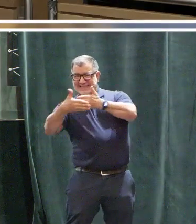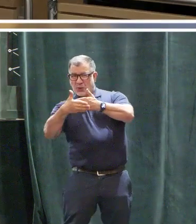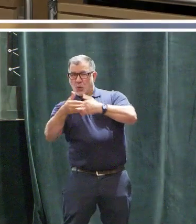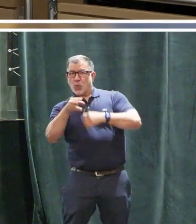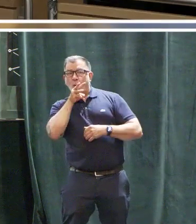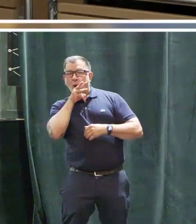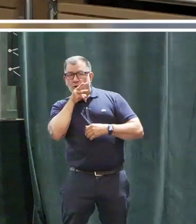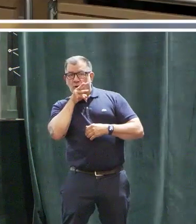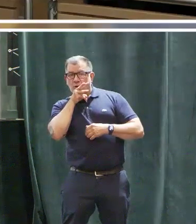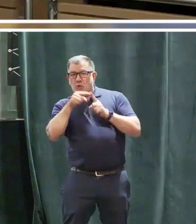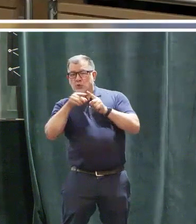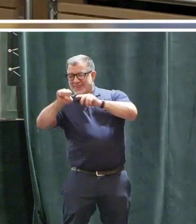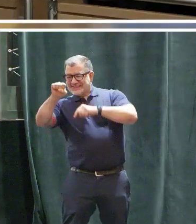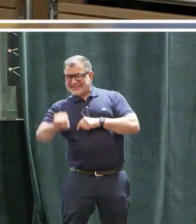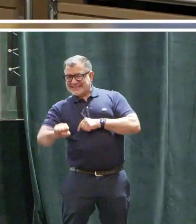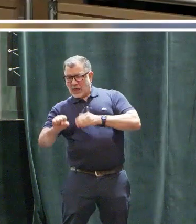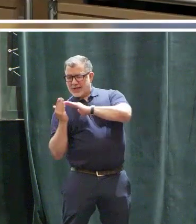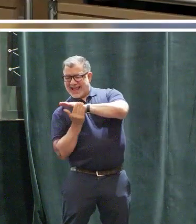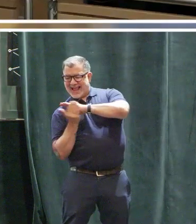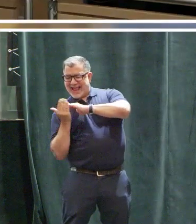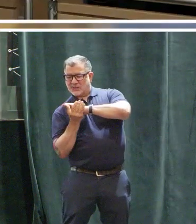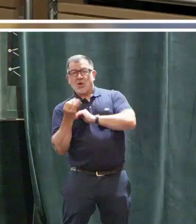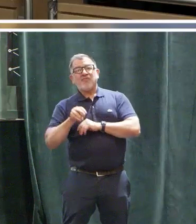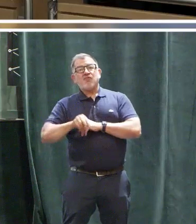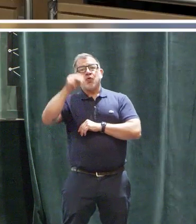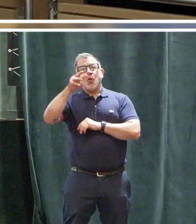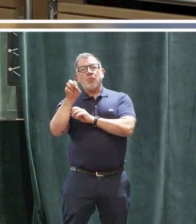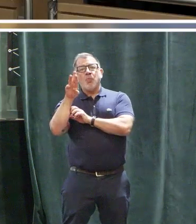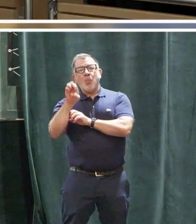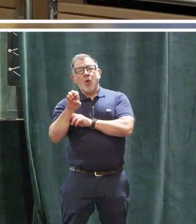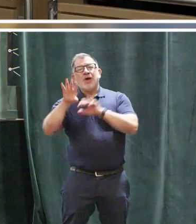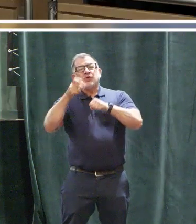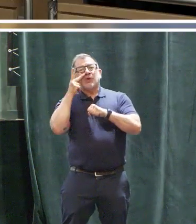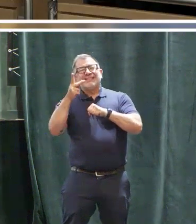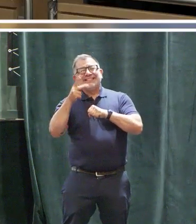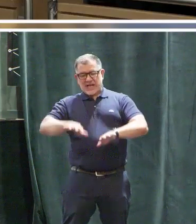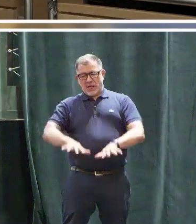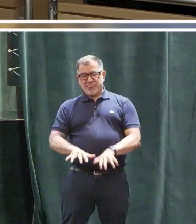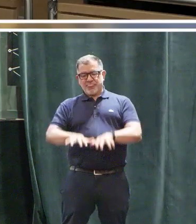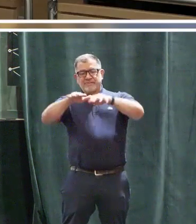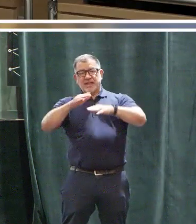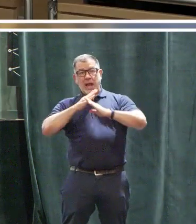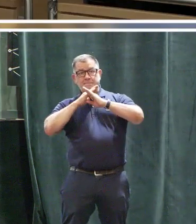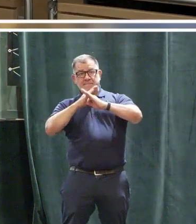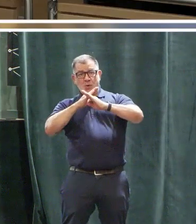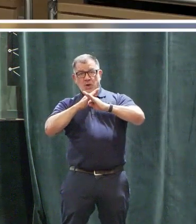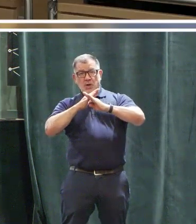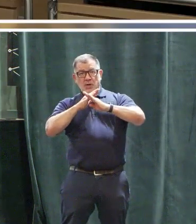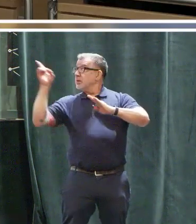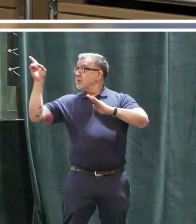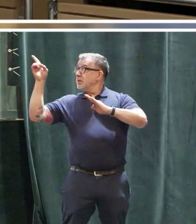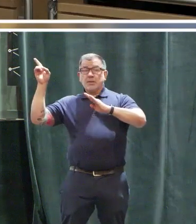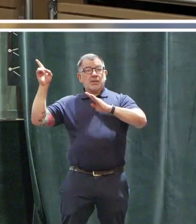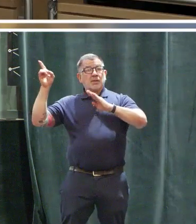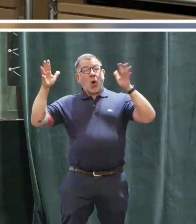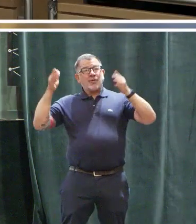the southern edge of North Moore Street. You can see the flood barrier that exists